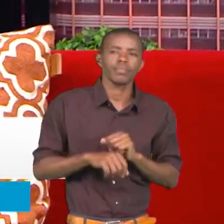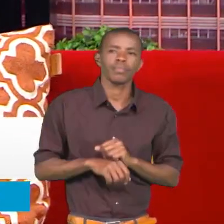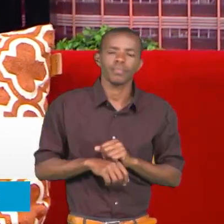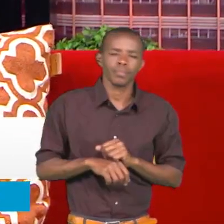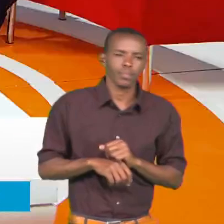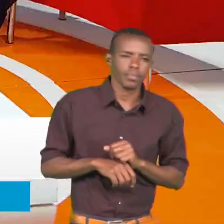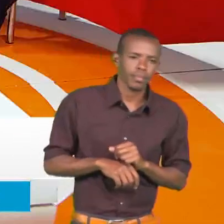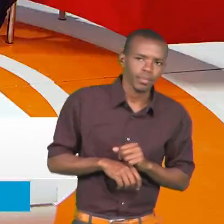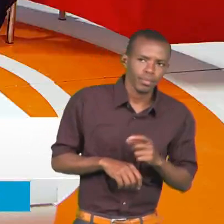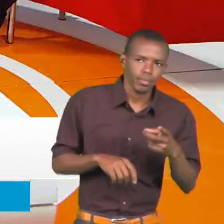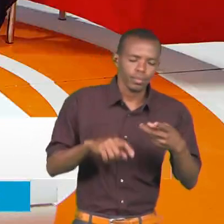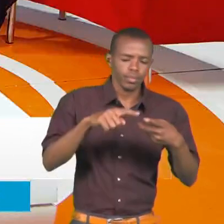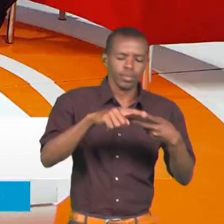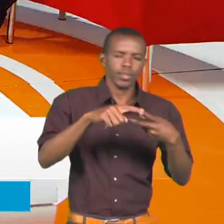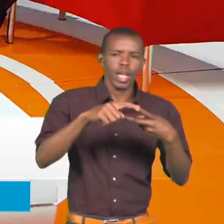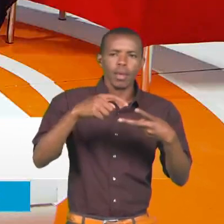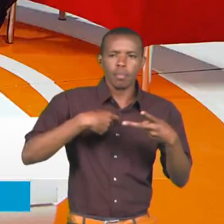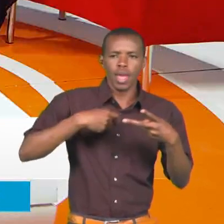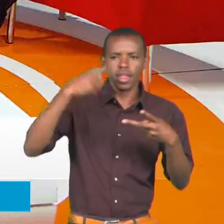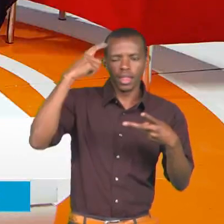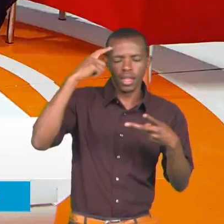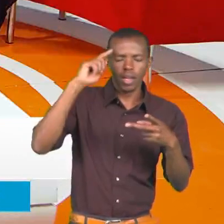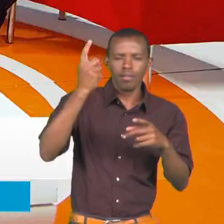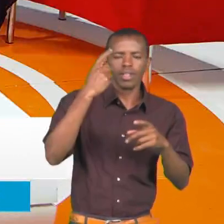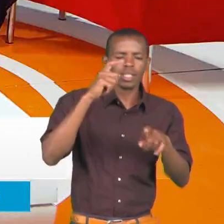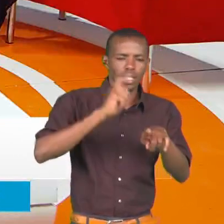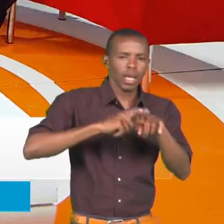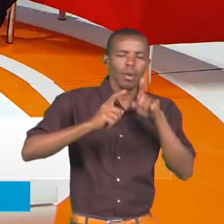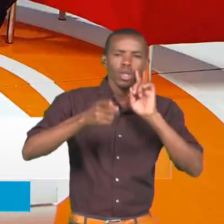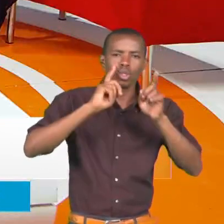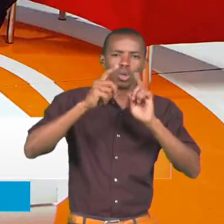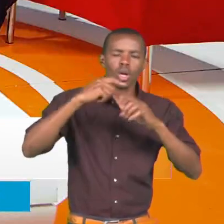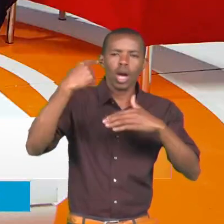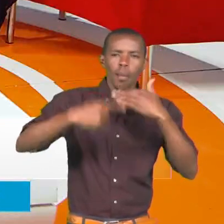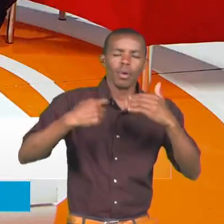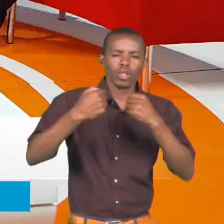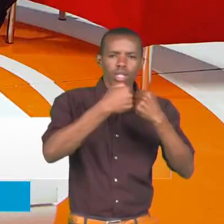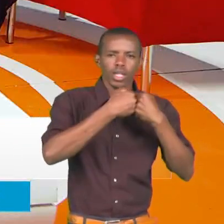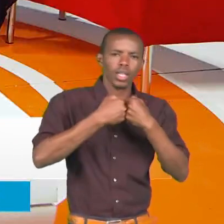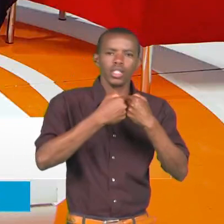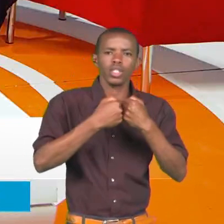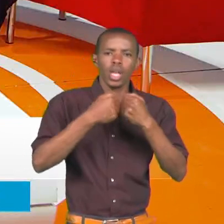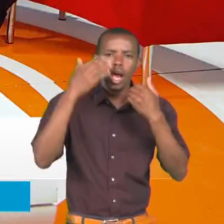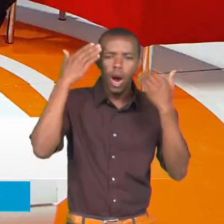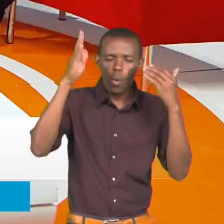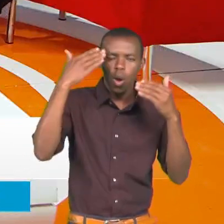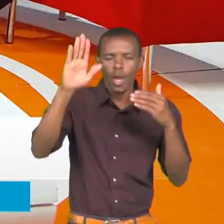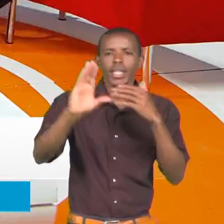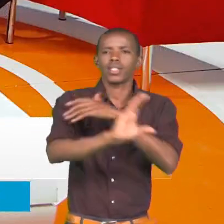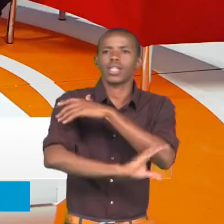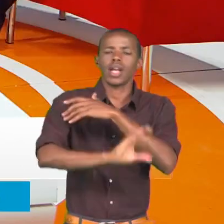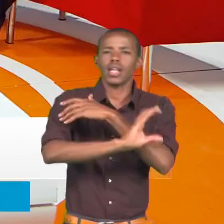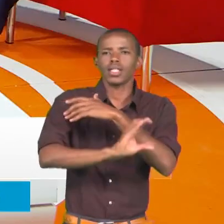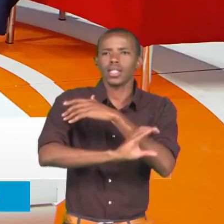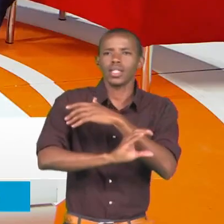yeah, mm-hmm. yeah. Okay, I think first, as we talk about... I think there's a challenge in terms of awareness as a country. Absolutely. That's